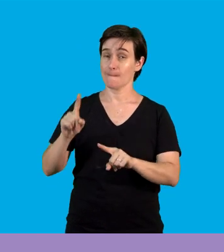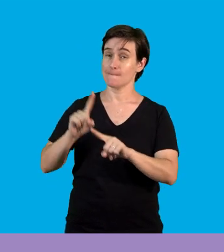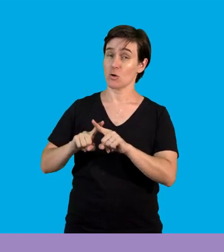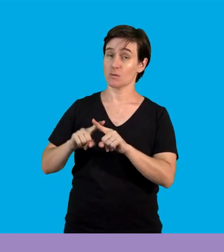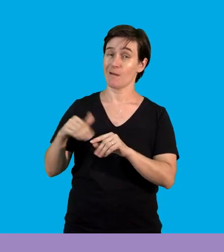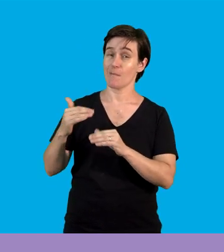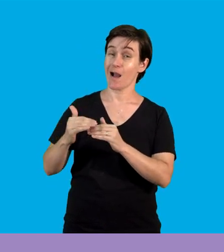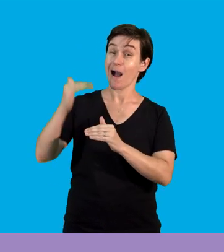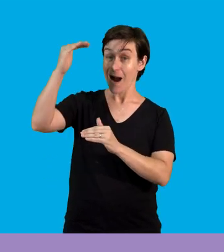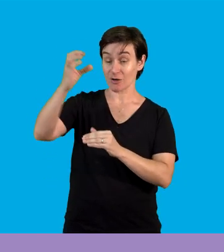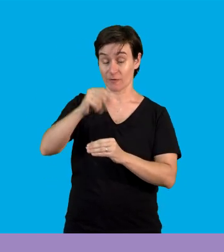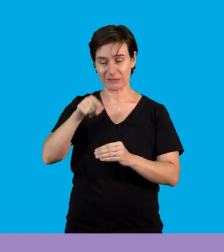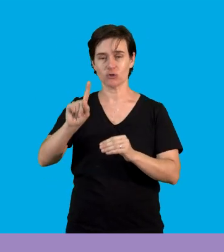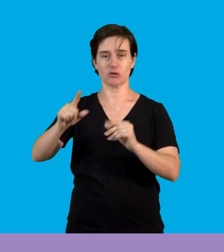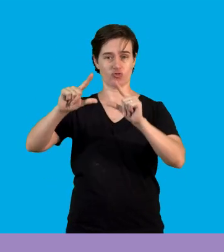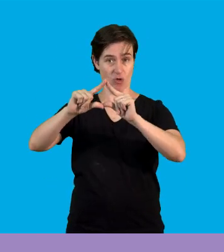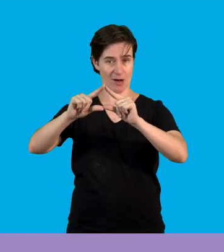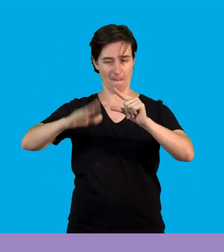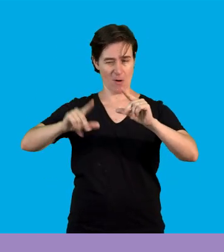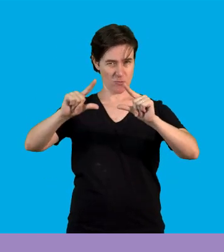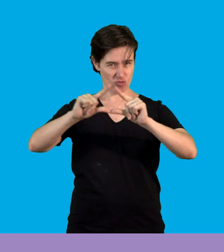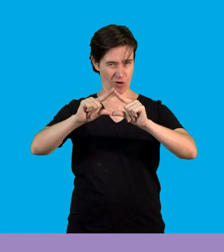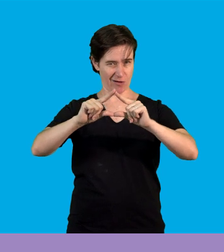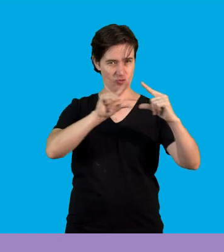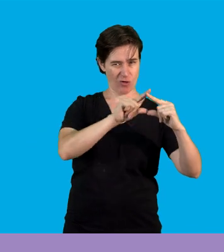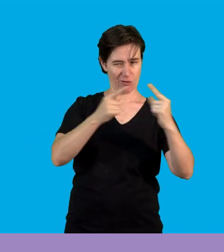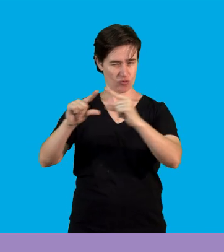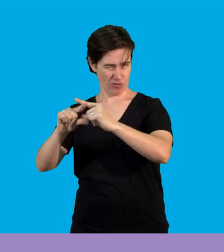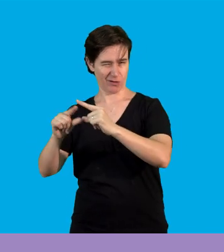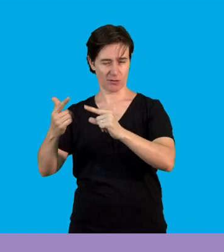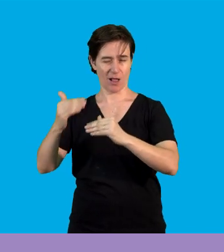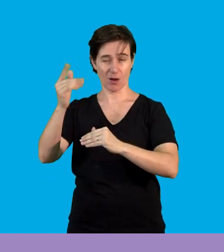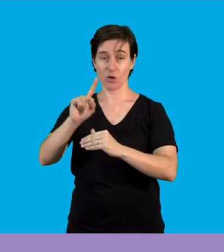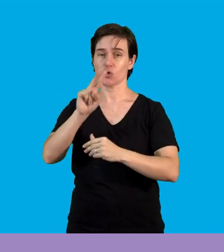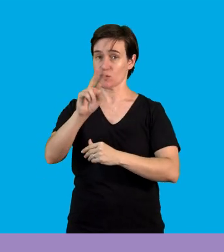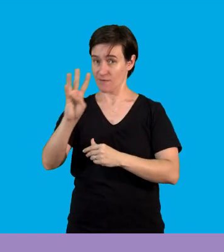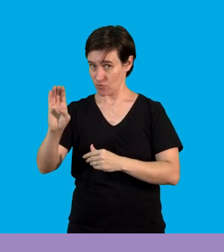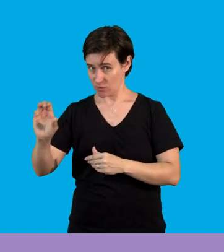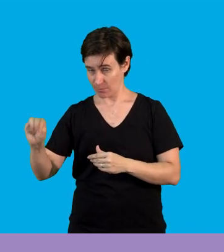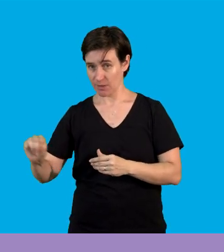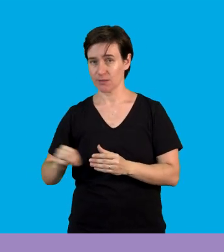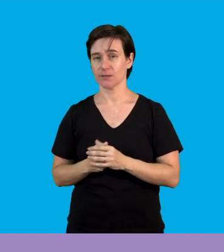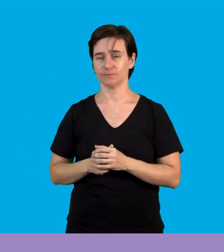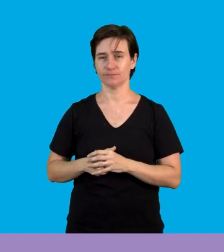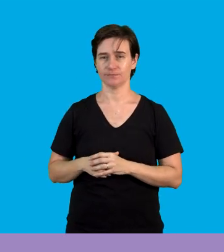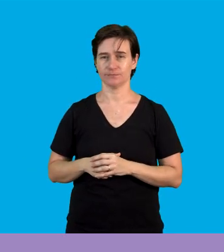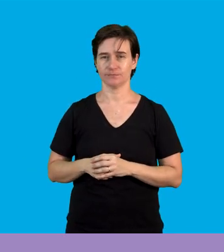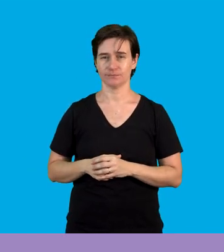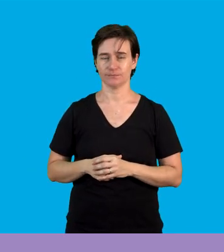this by the height of the triangle, which in this case is 24